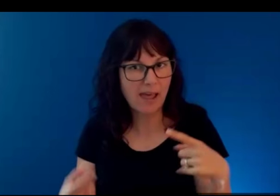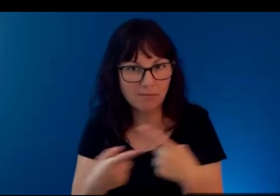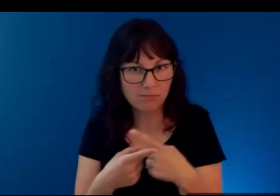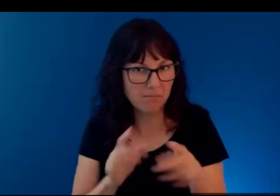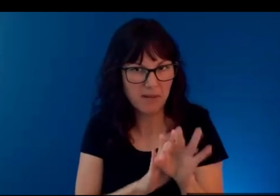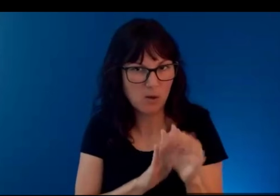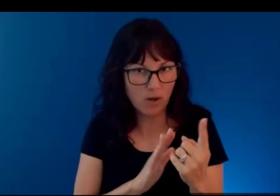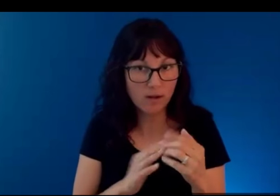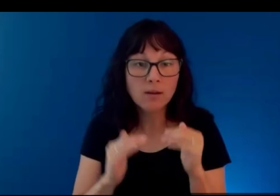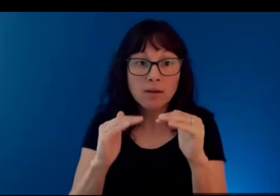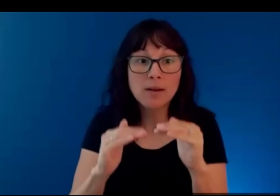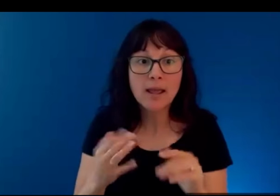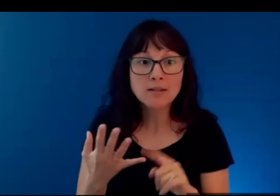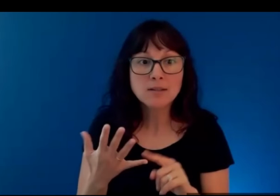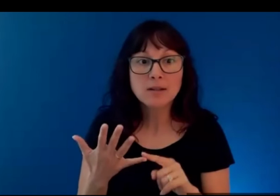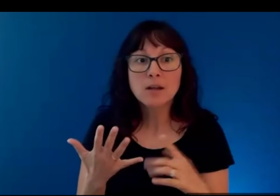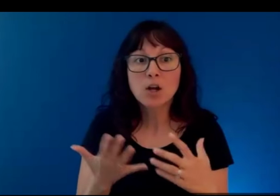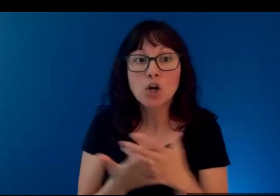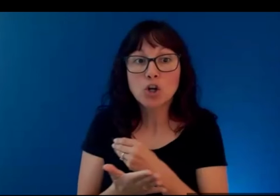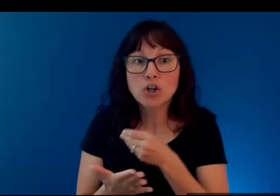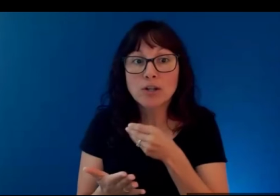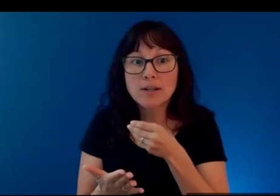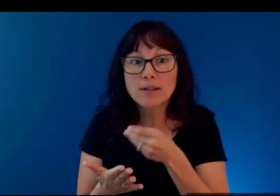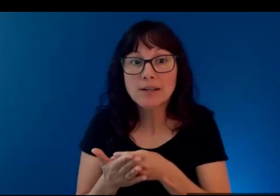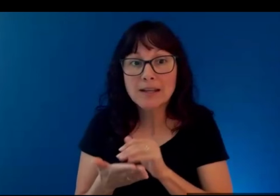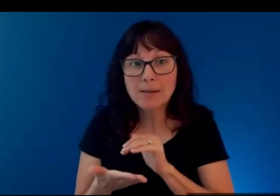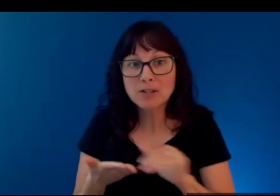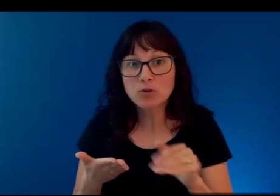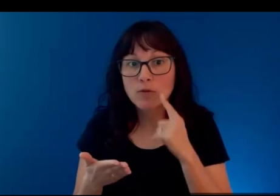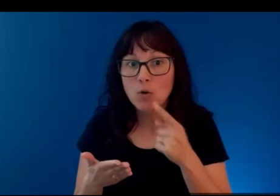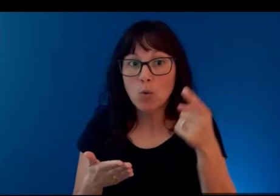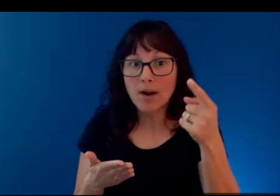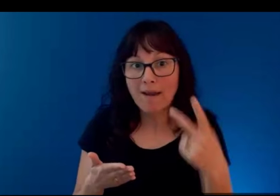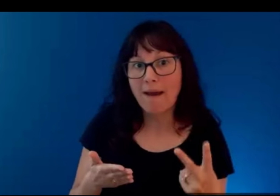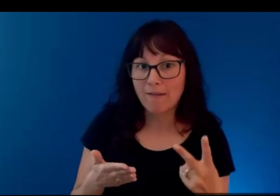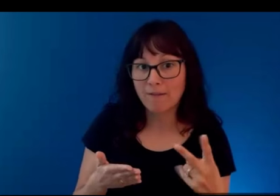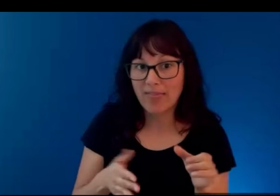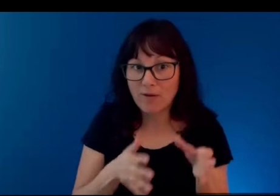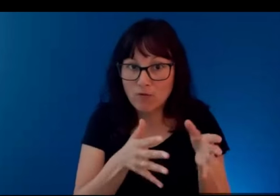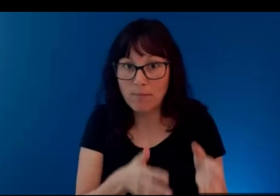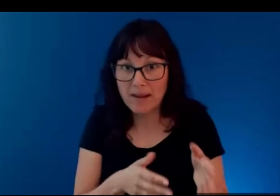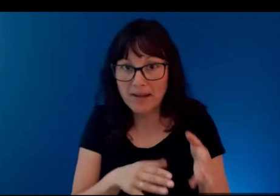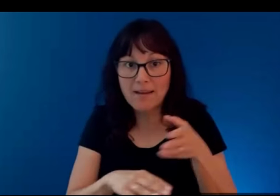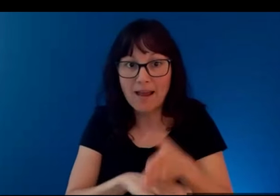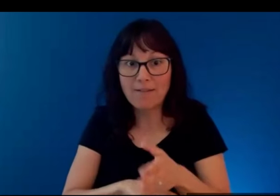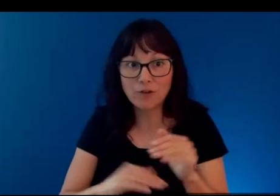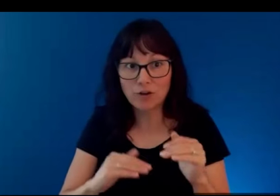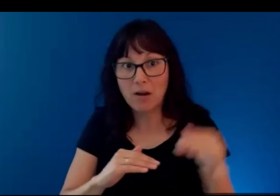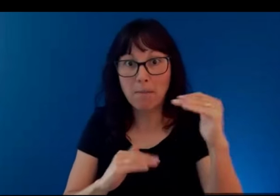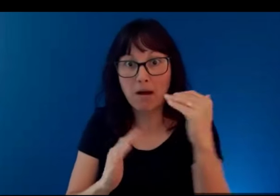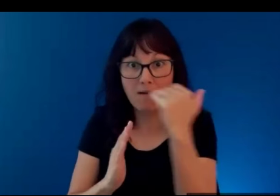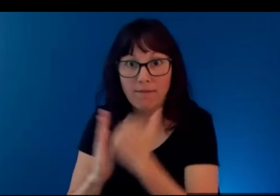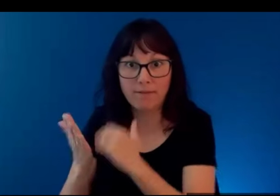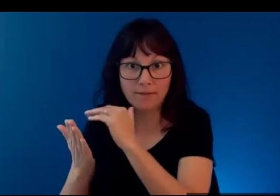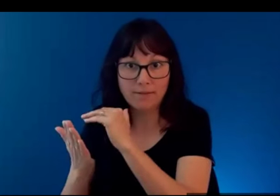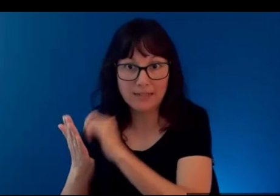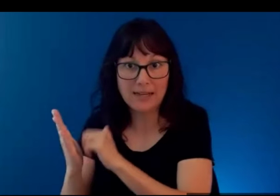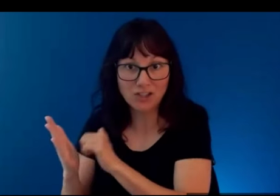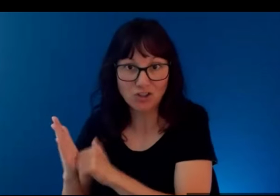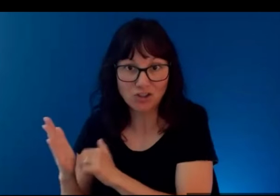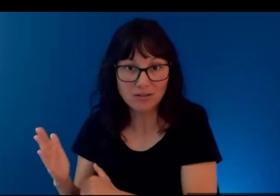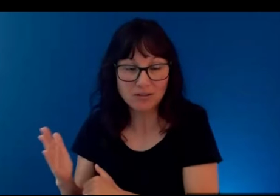next exclusion is the earned income exclusion of 1/2 the remainder after the above listed deductions.